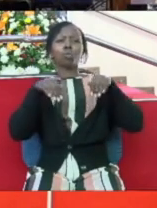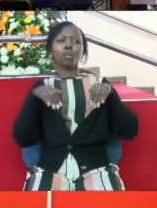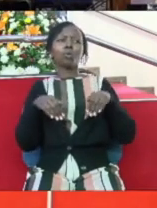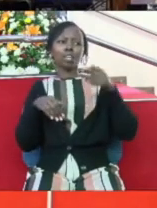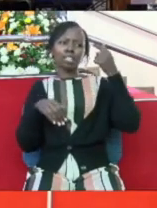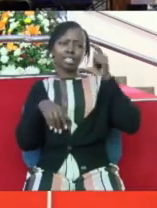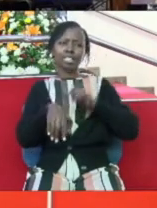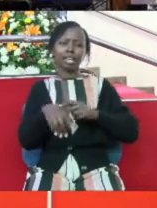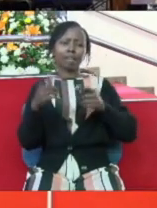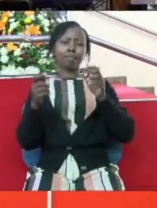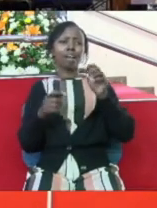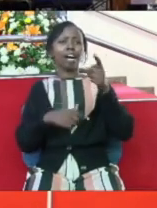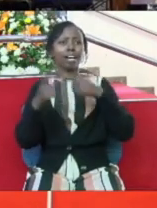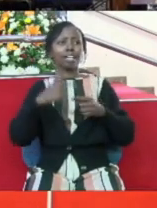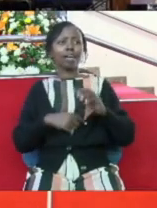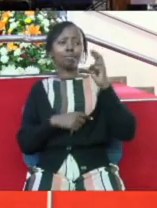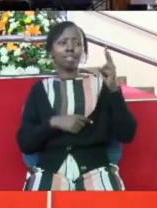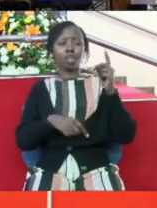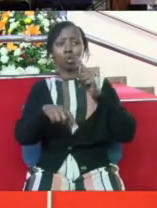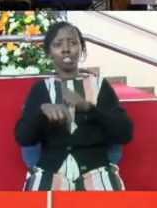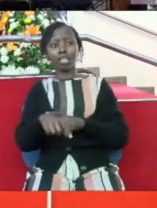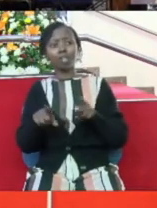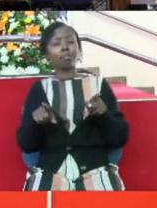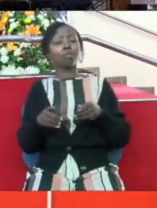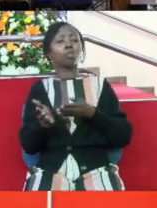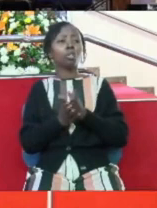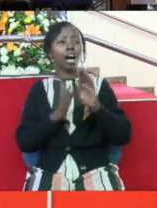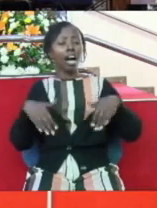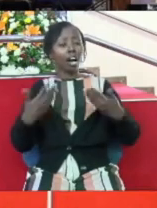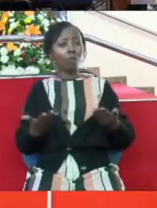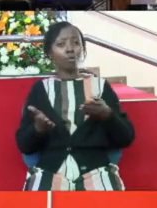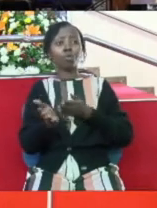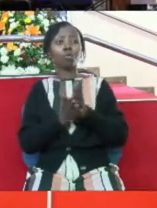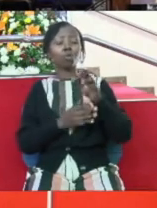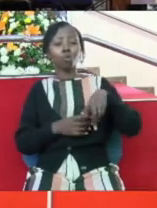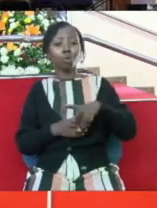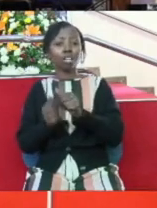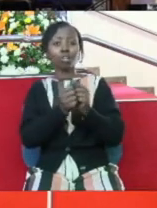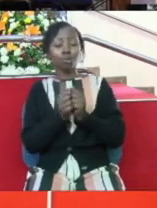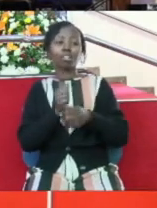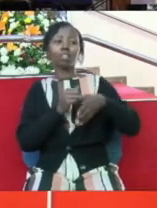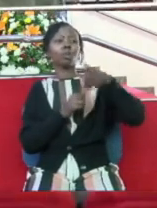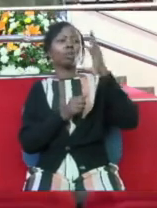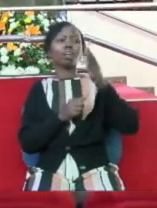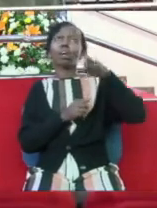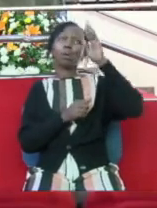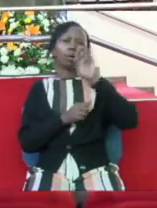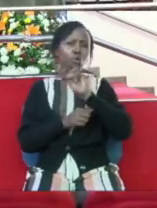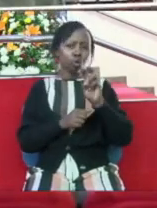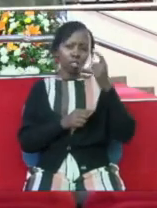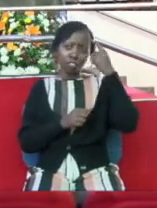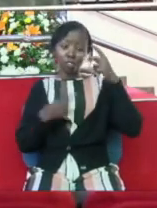second coming by walking with him. Ambao watangojea kurejea kwake kwa kutembea pamoja naye. He is looking for people. Anaangalia watu. Who will not